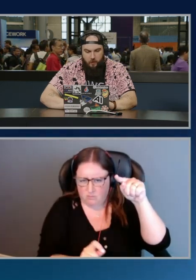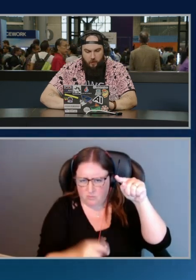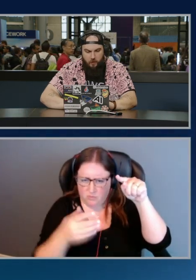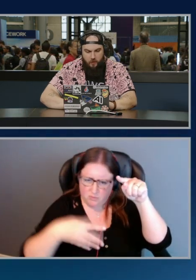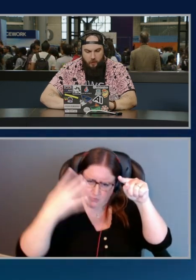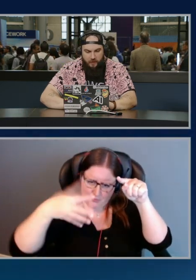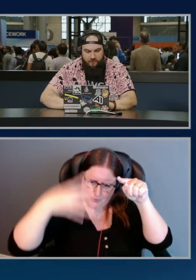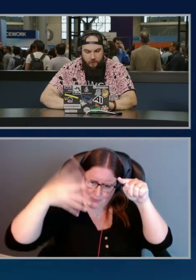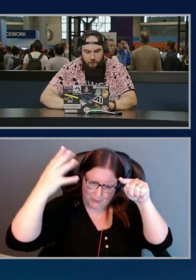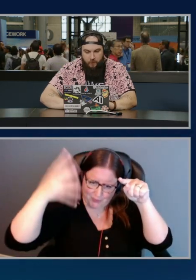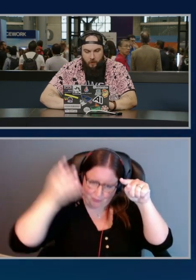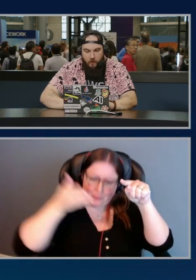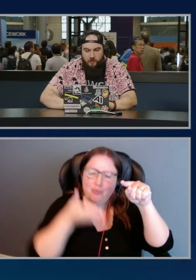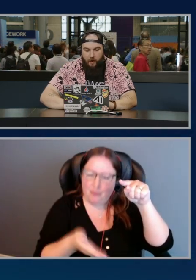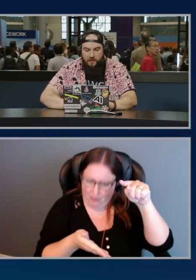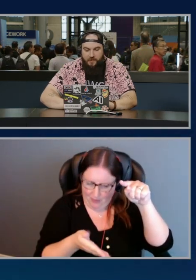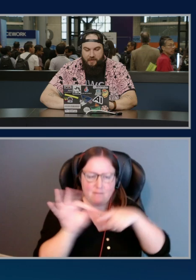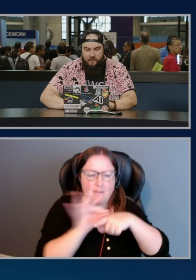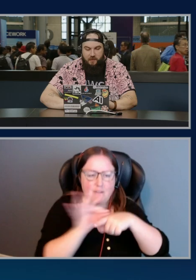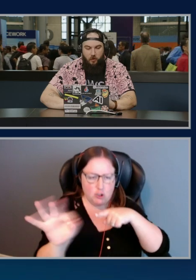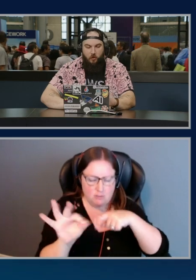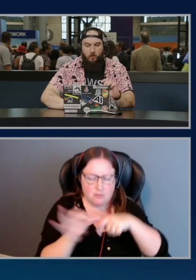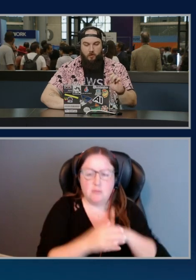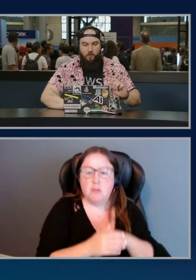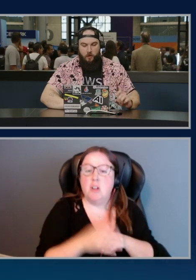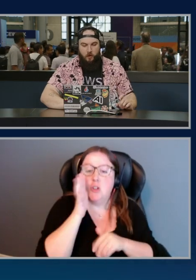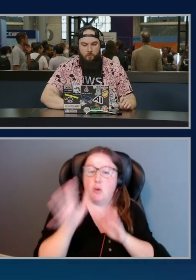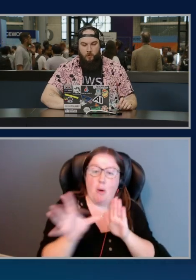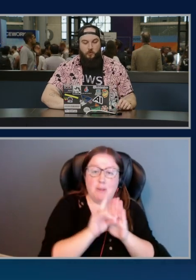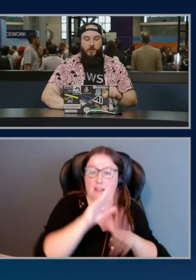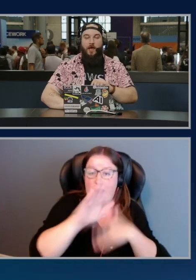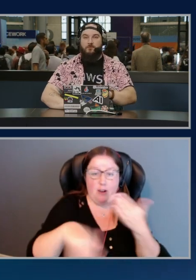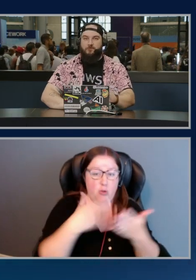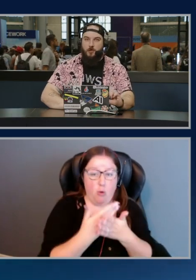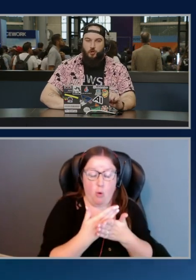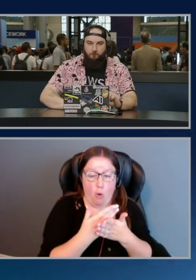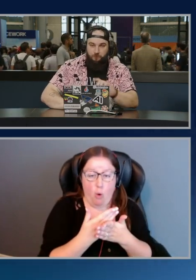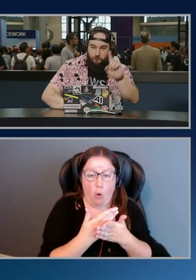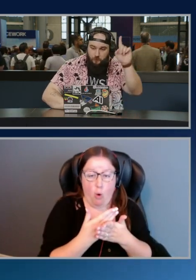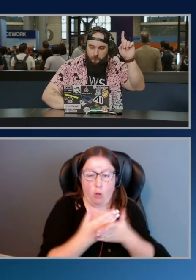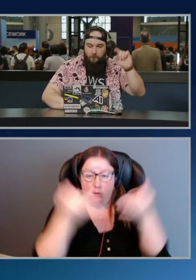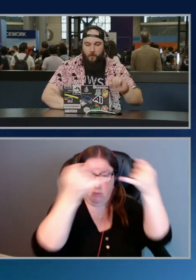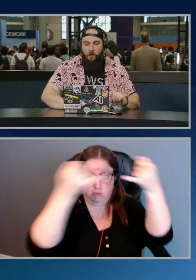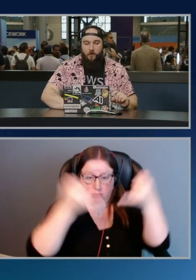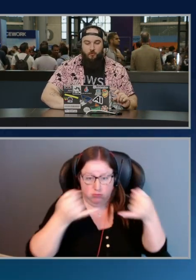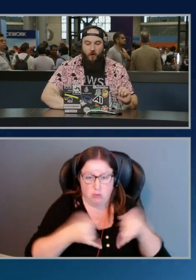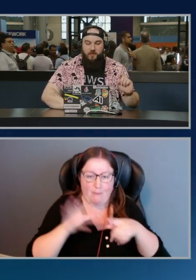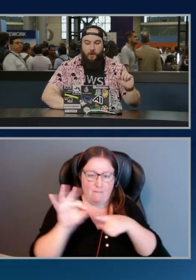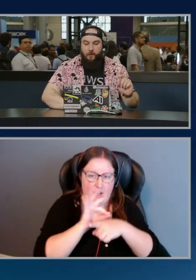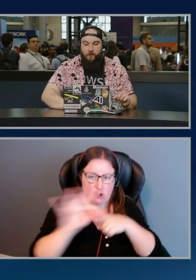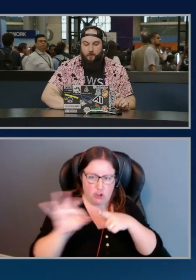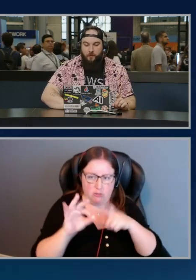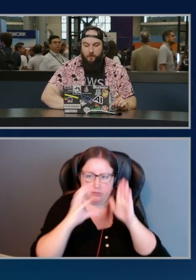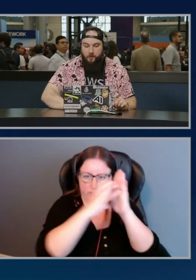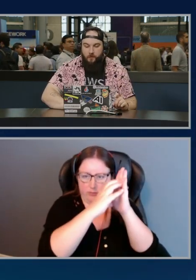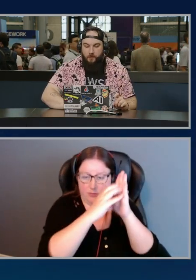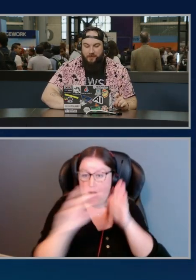look at that. Whoa, there we go. That's a function. So I'll select this whole multi-line function.